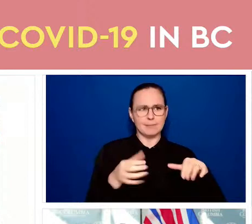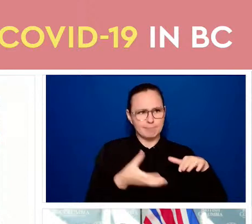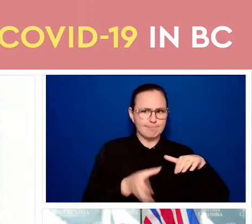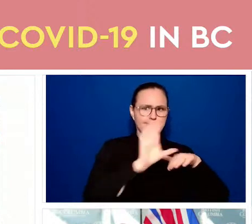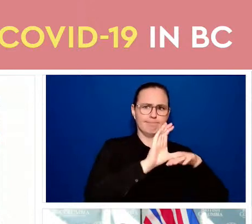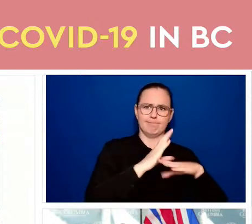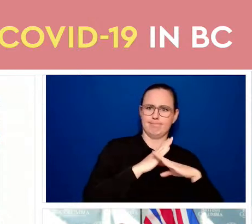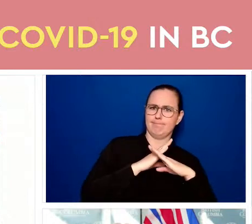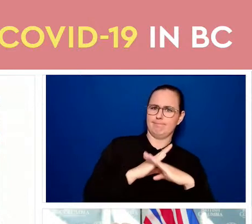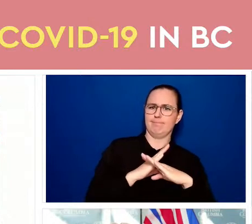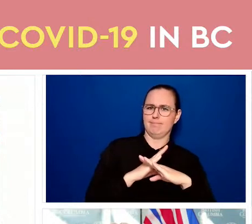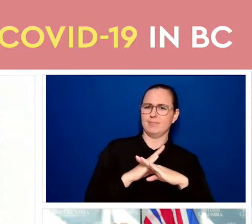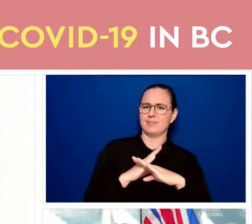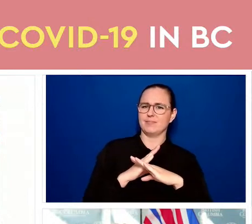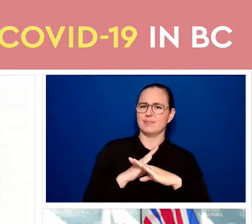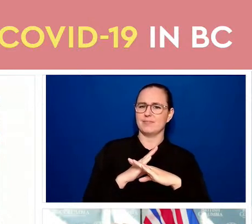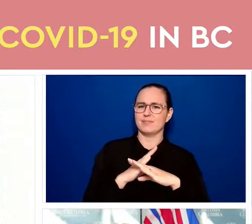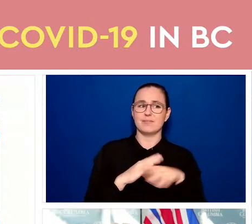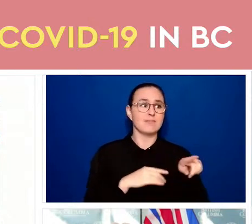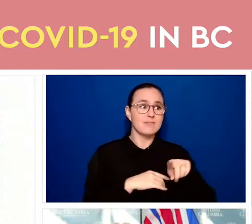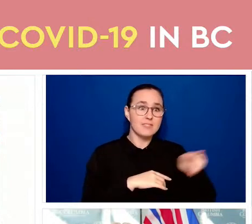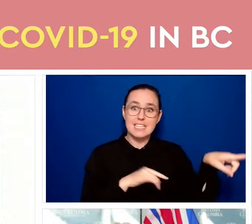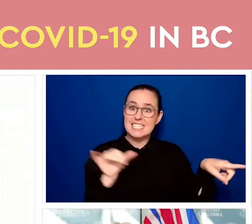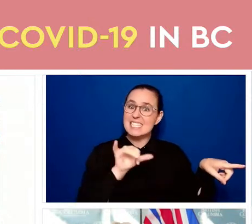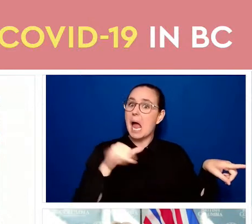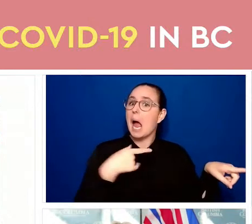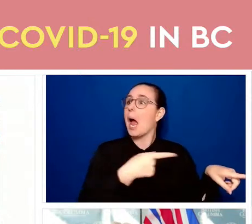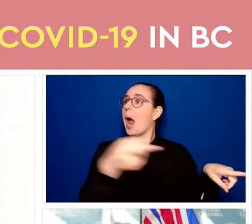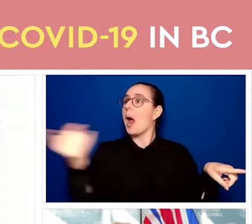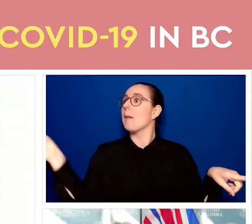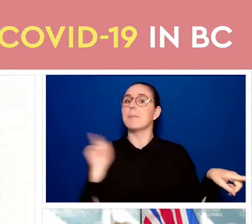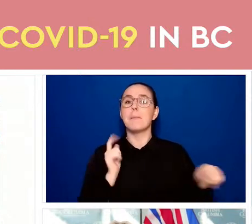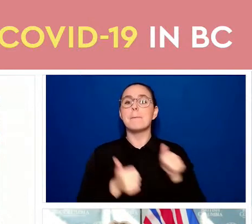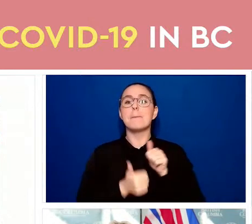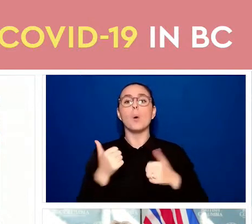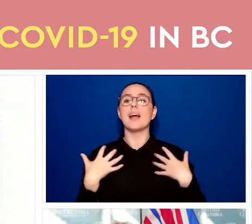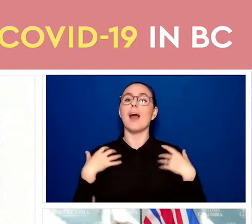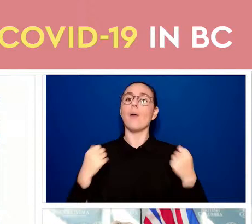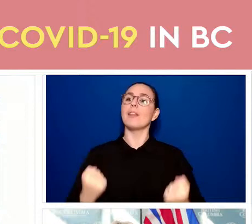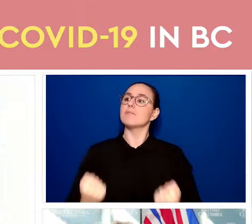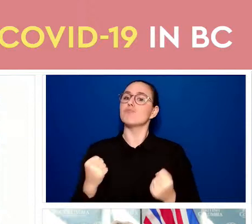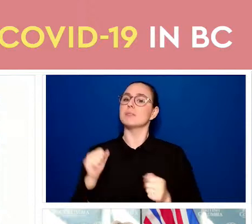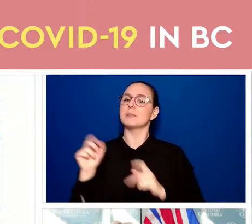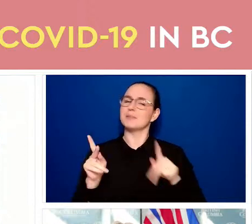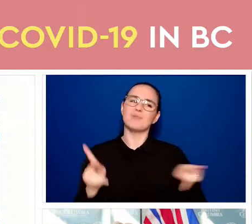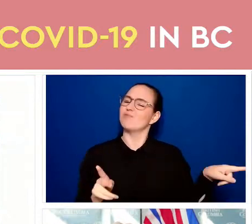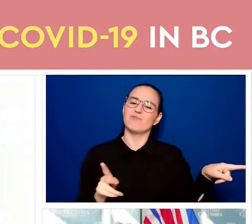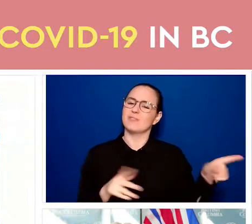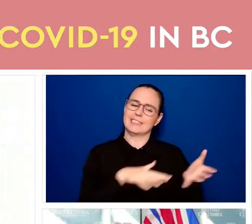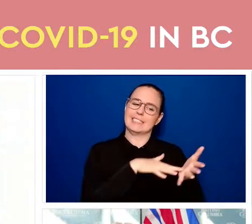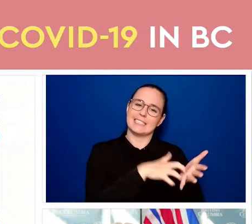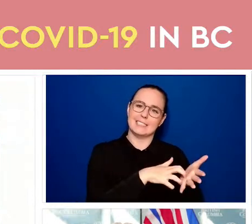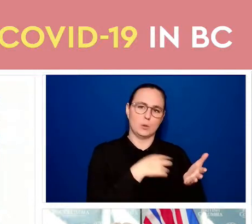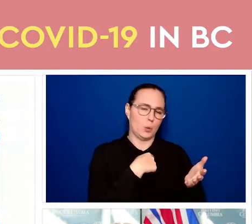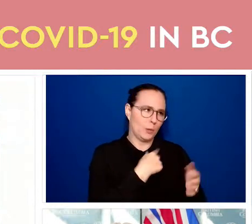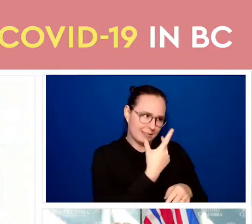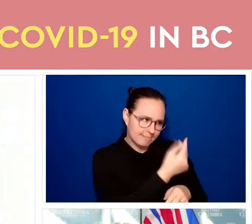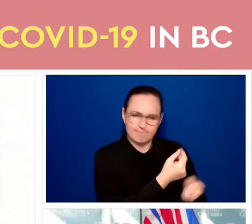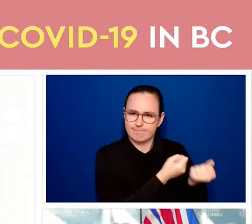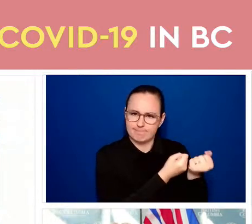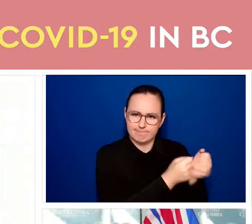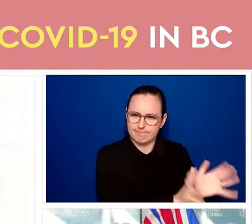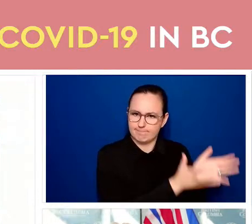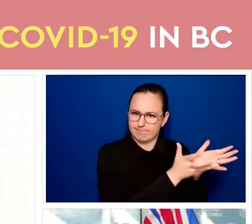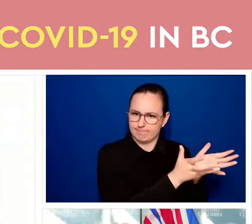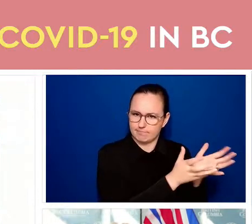most people's. One of the things that has helped us in understanding who needs an additional dose